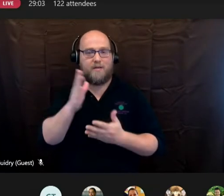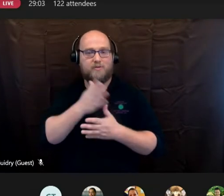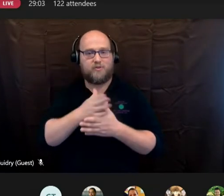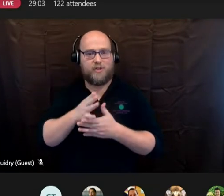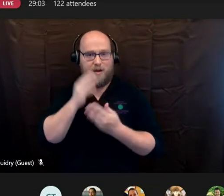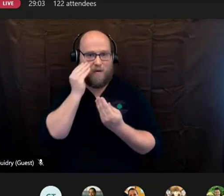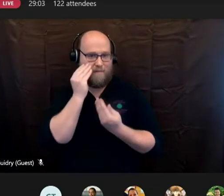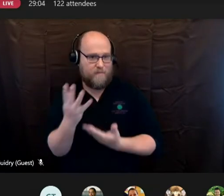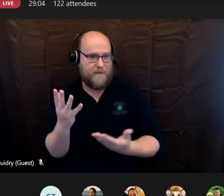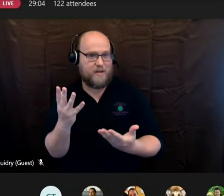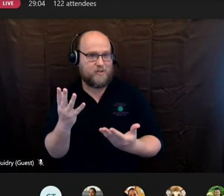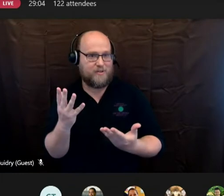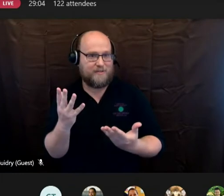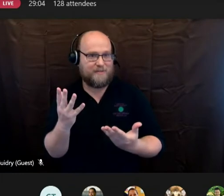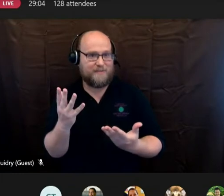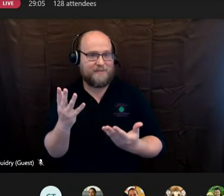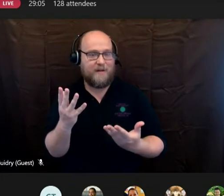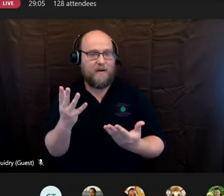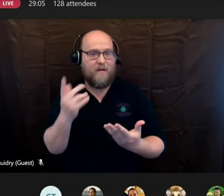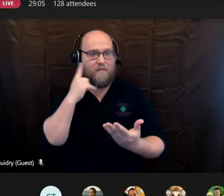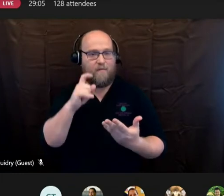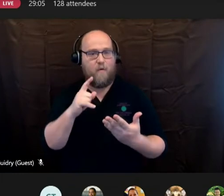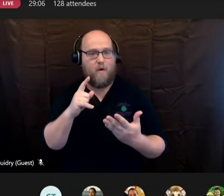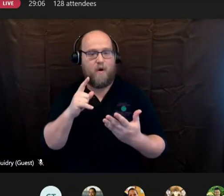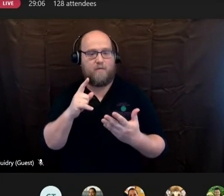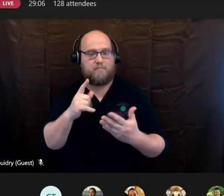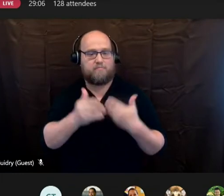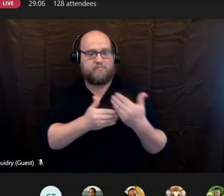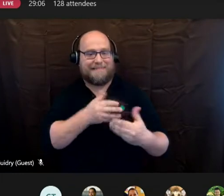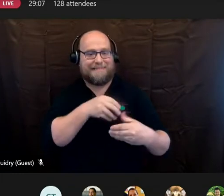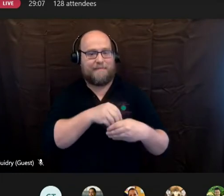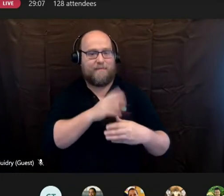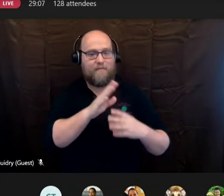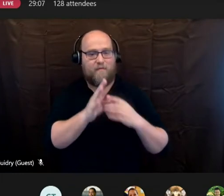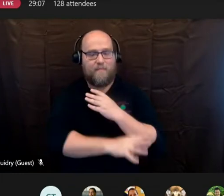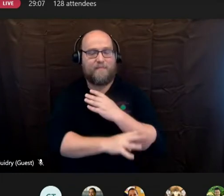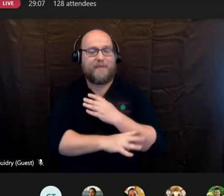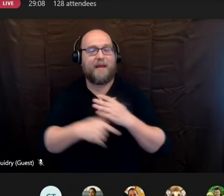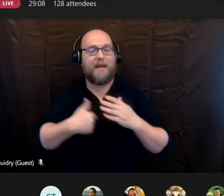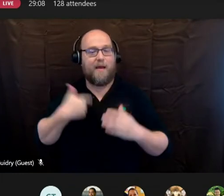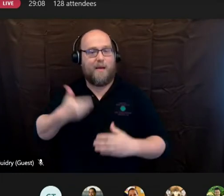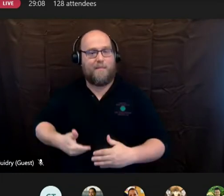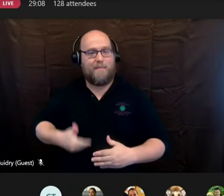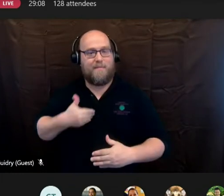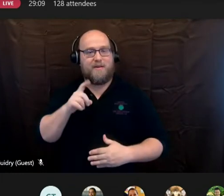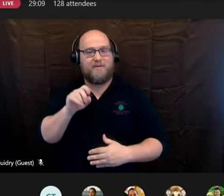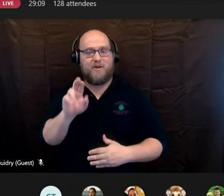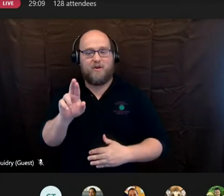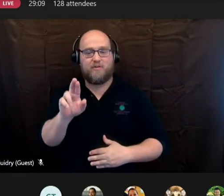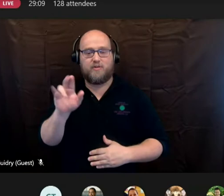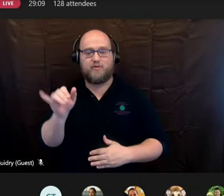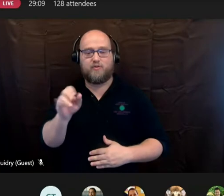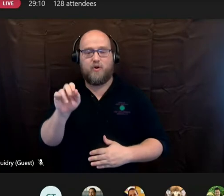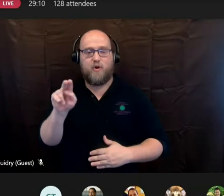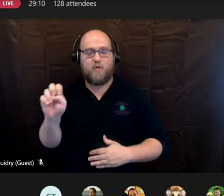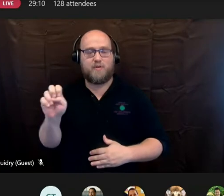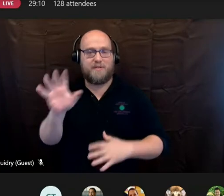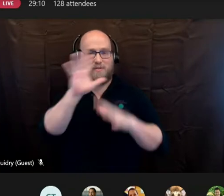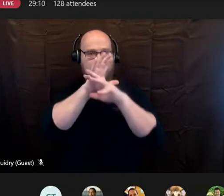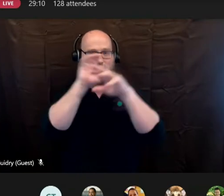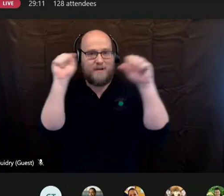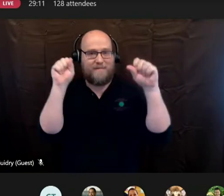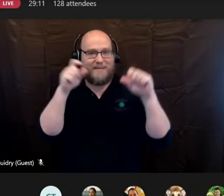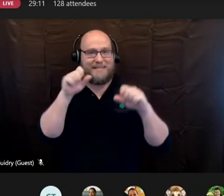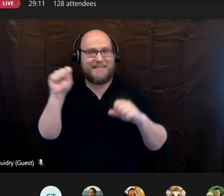introducing myself. My name is Dr. Brent Jones, Superintendent of Seattle Public Schools. And our intent today is to talk